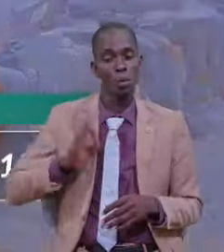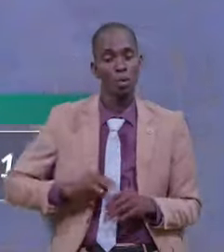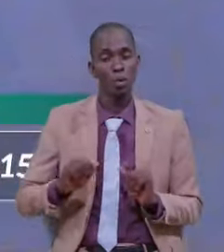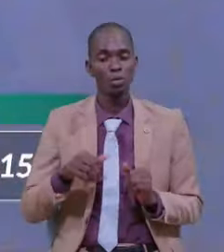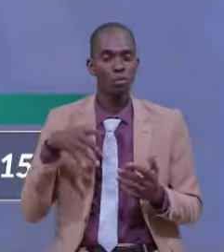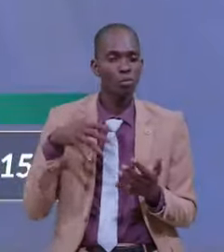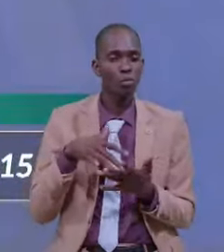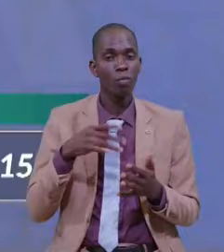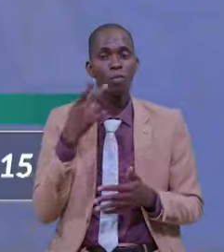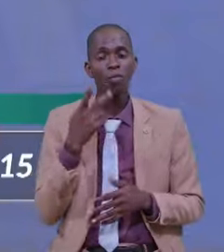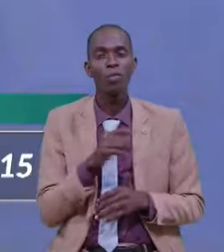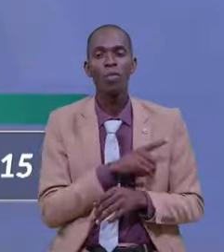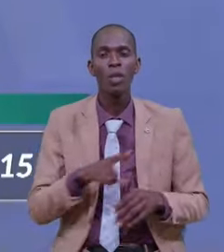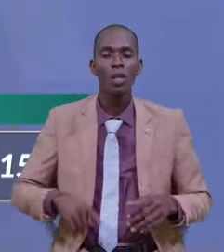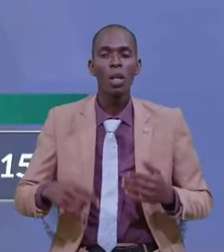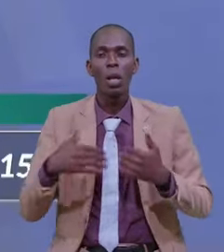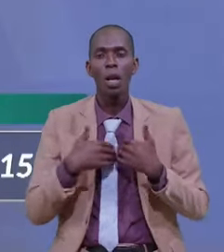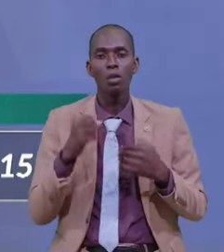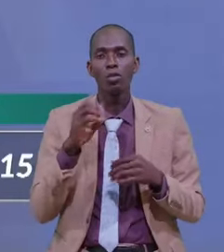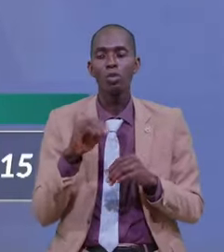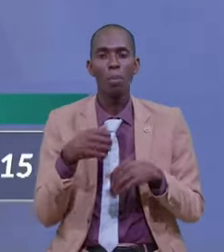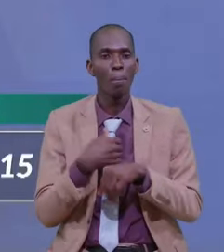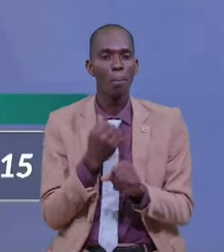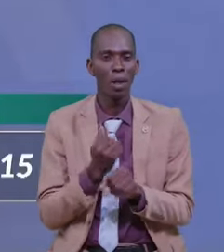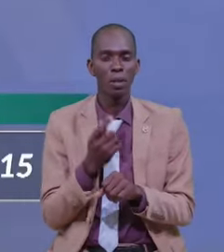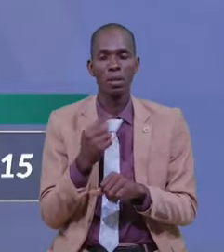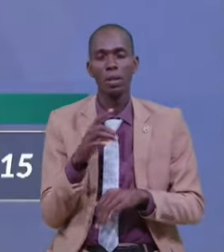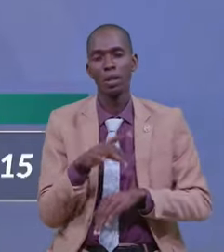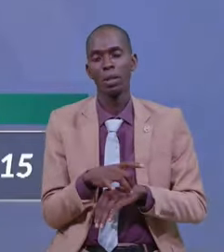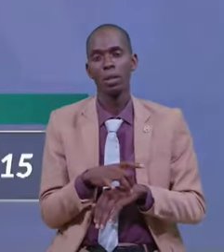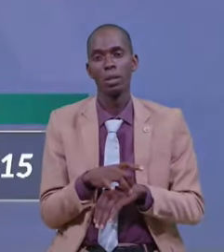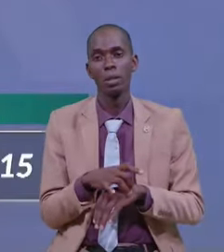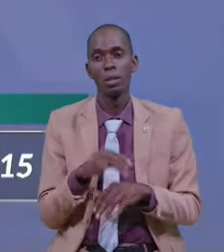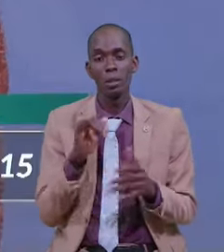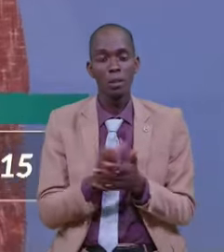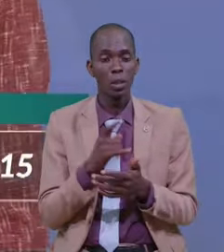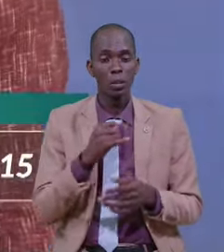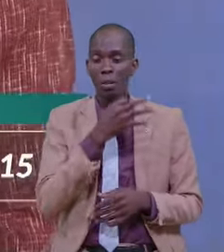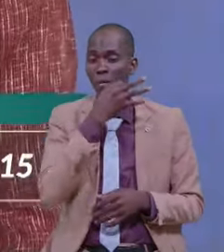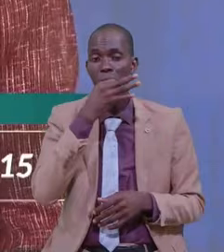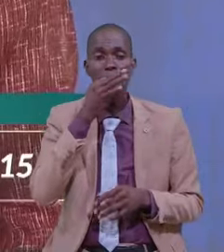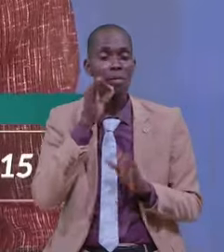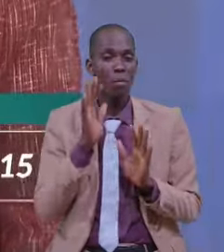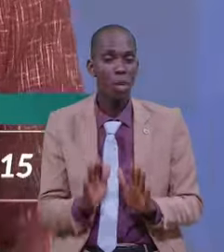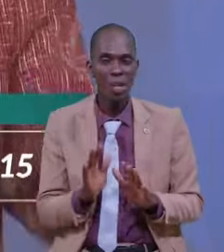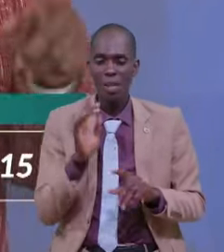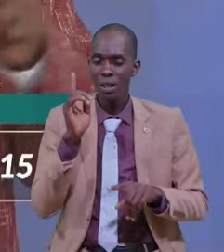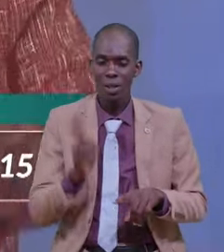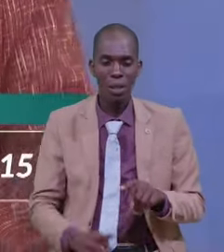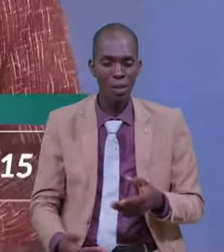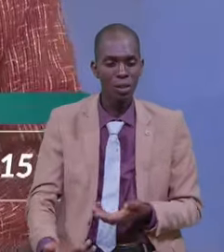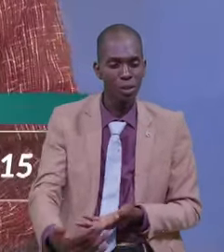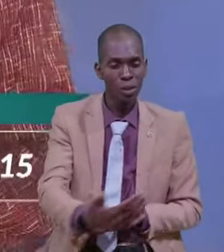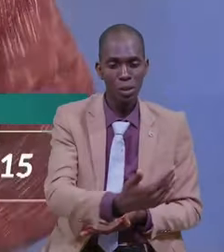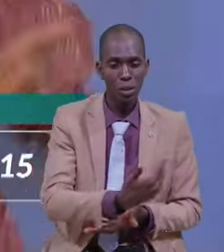the Lord has so made the earth that the farmer cannot reap except